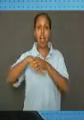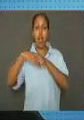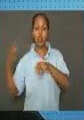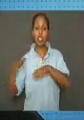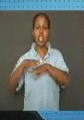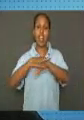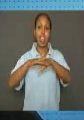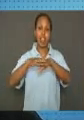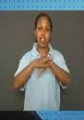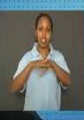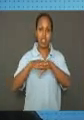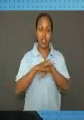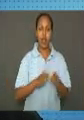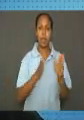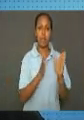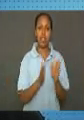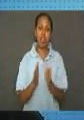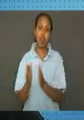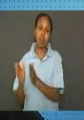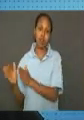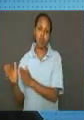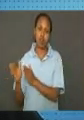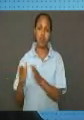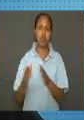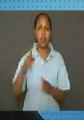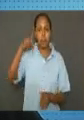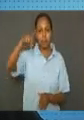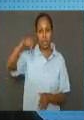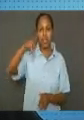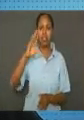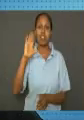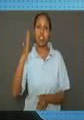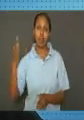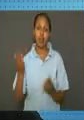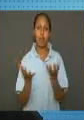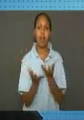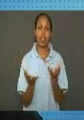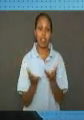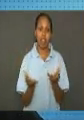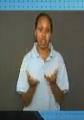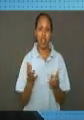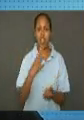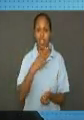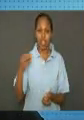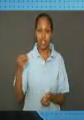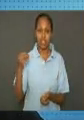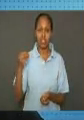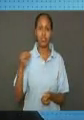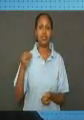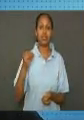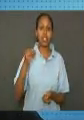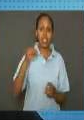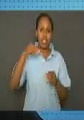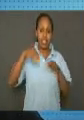layers made up of P-type material and an